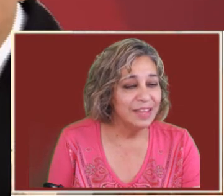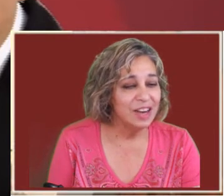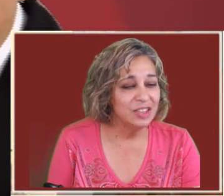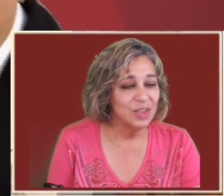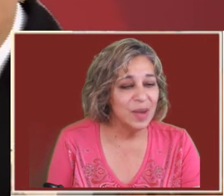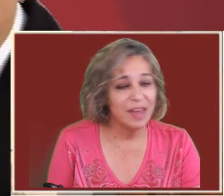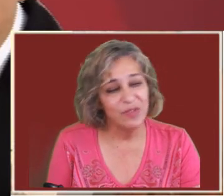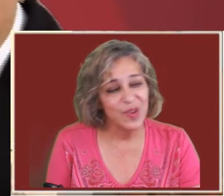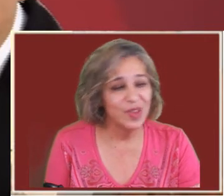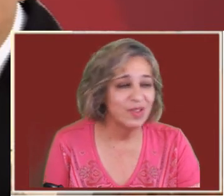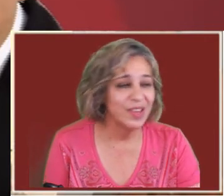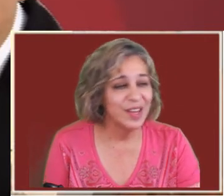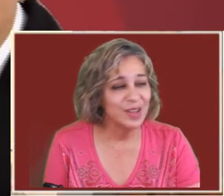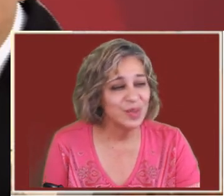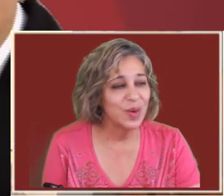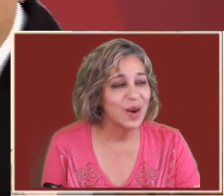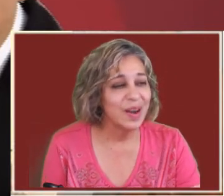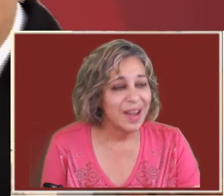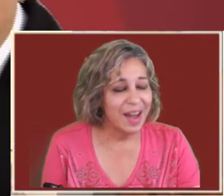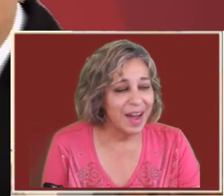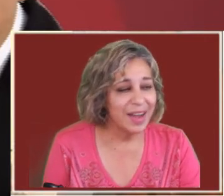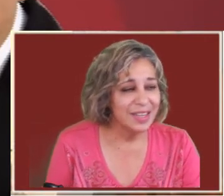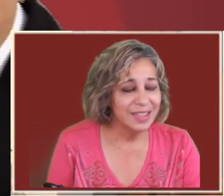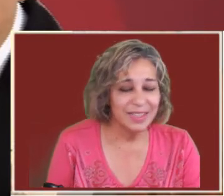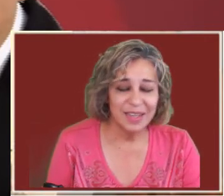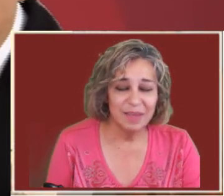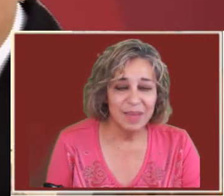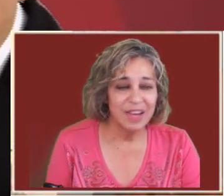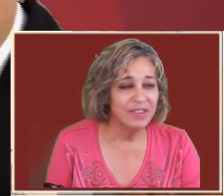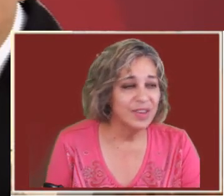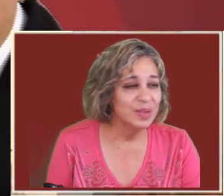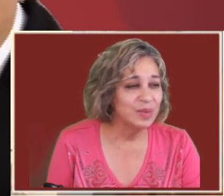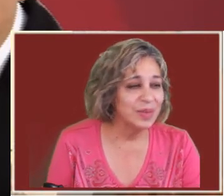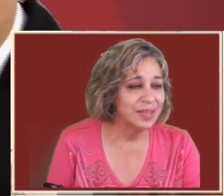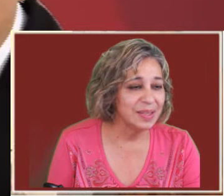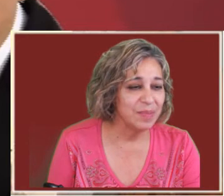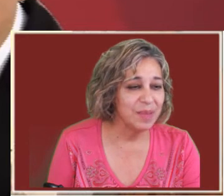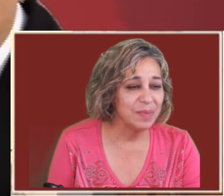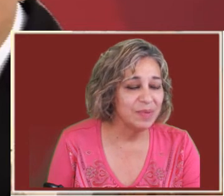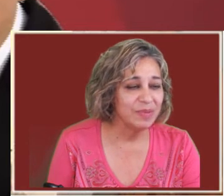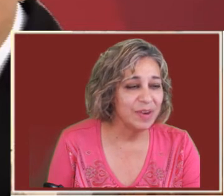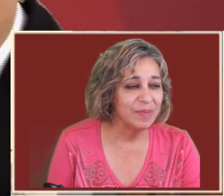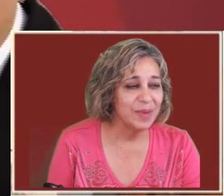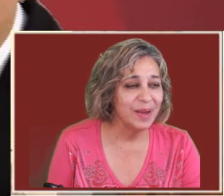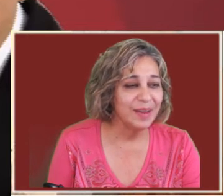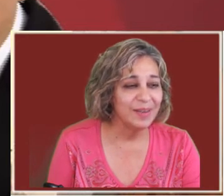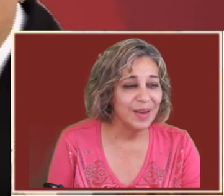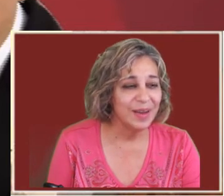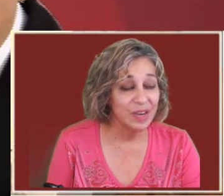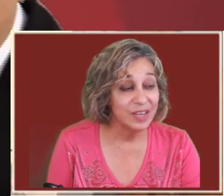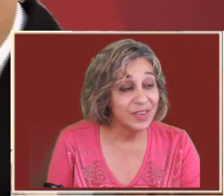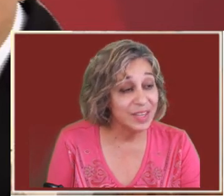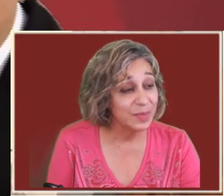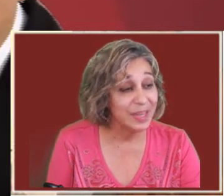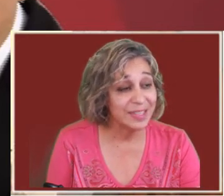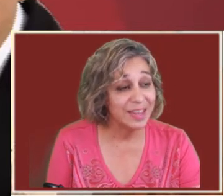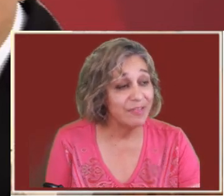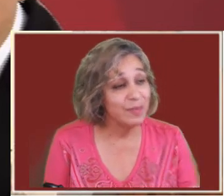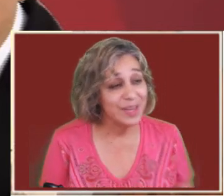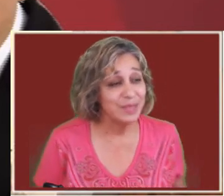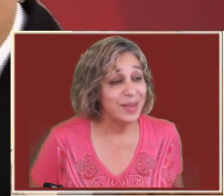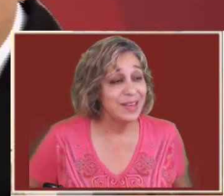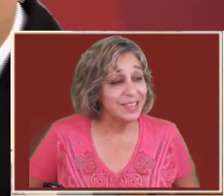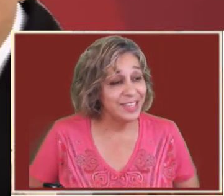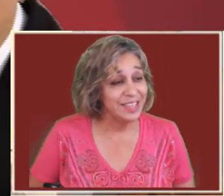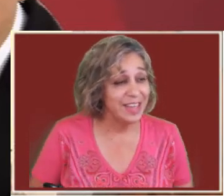And then also I have a few other videos where I did some interviews with some people from other countries, because